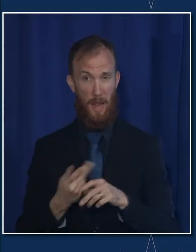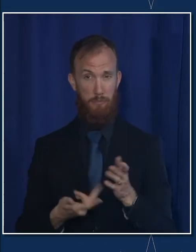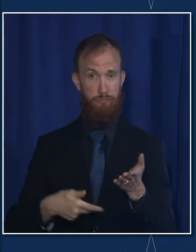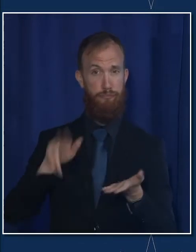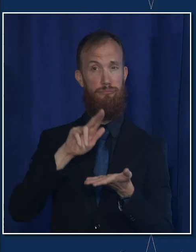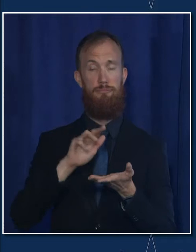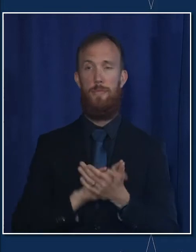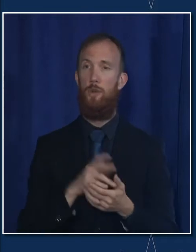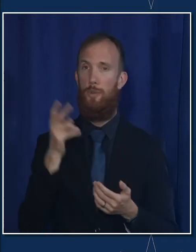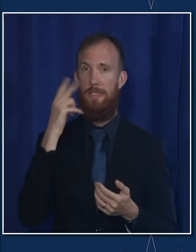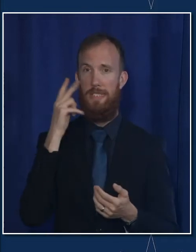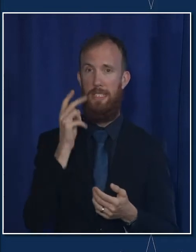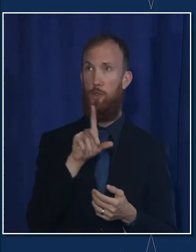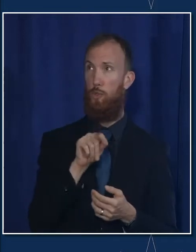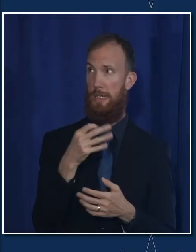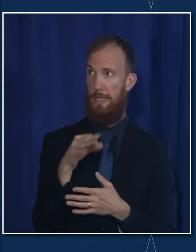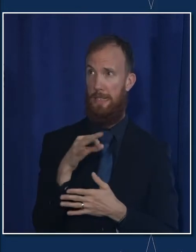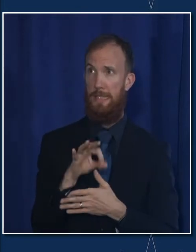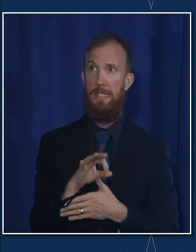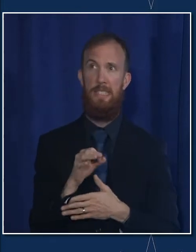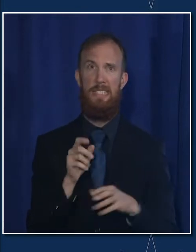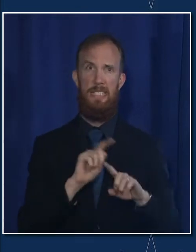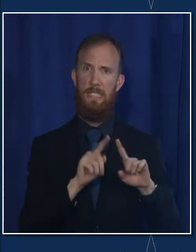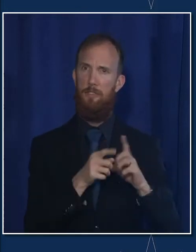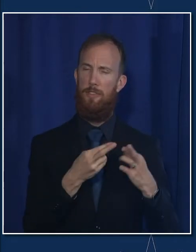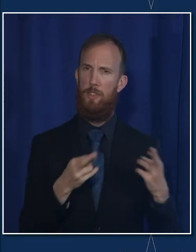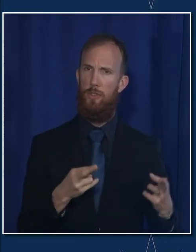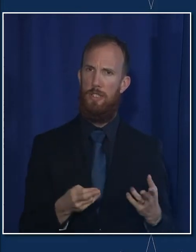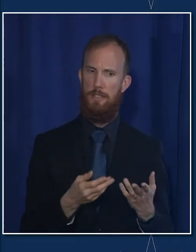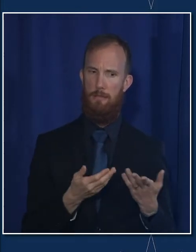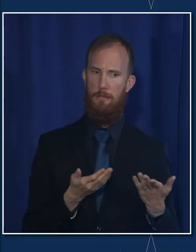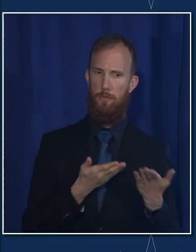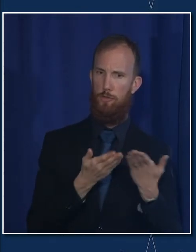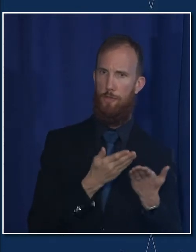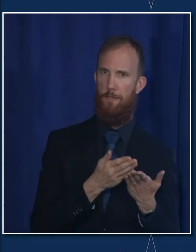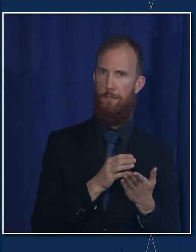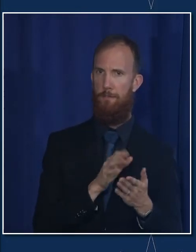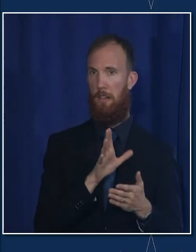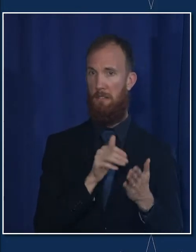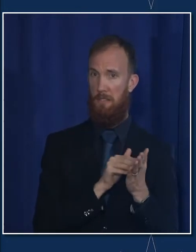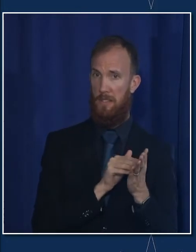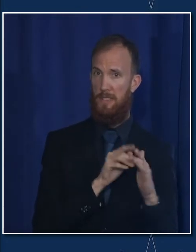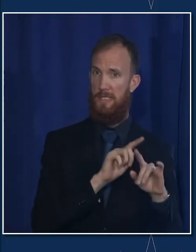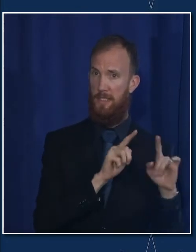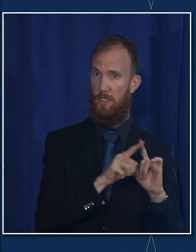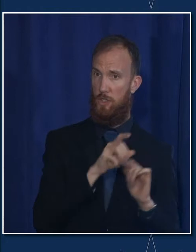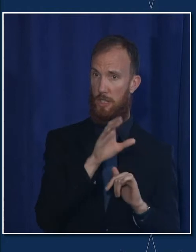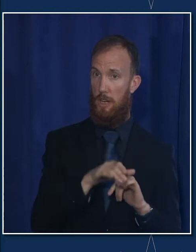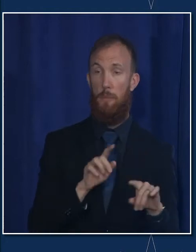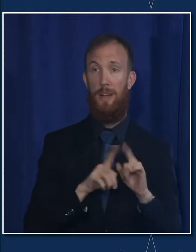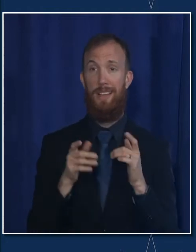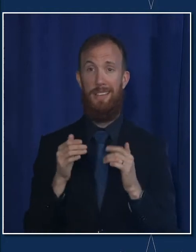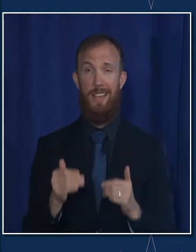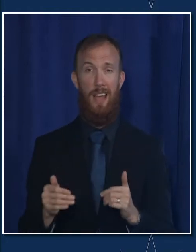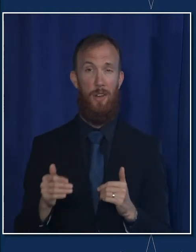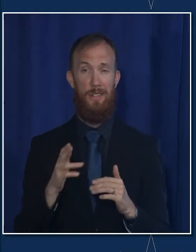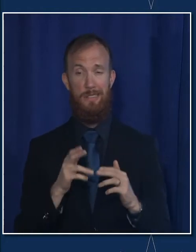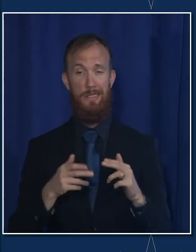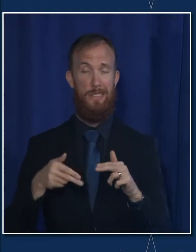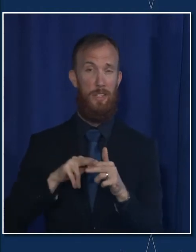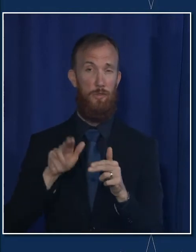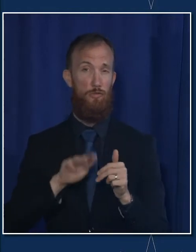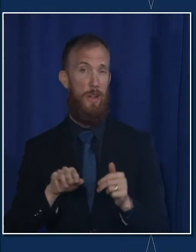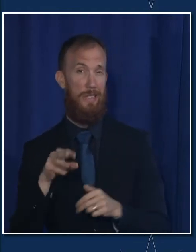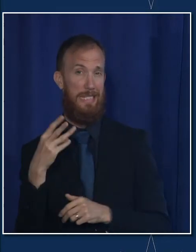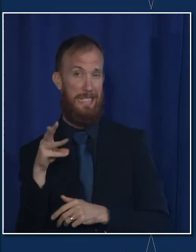resources helped serve about 5,000 Chicagoans with mental health care. And already this year, we've served more than 16,000. So